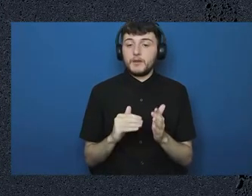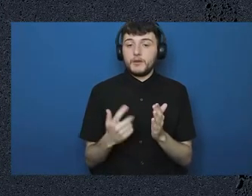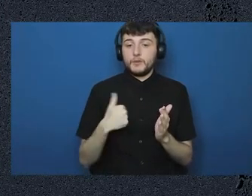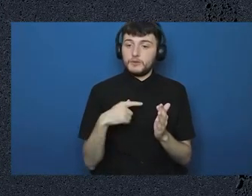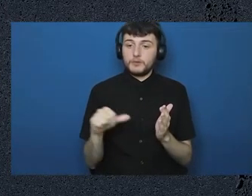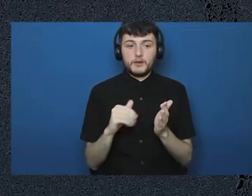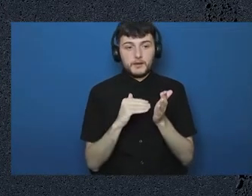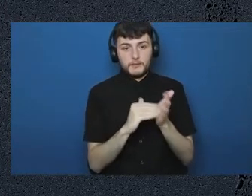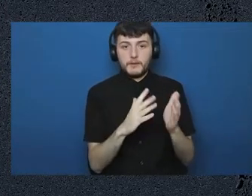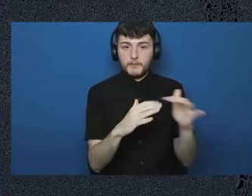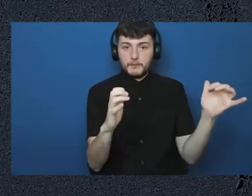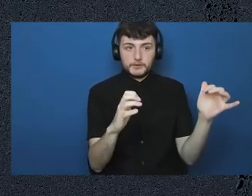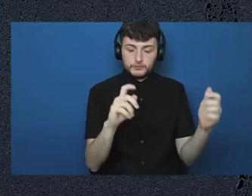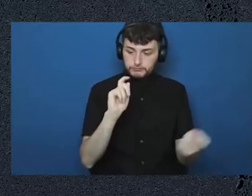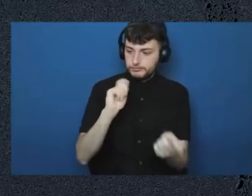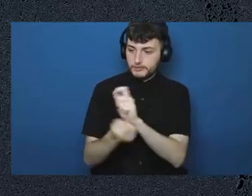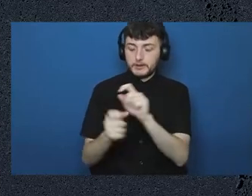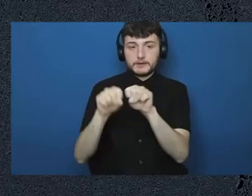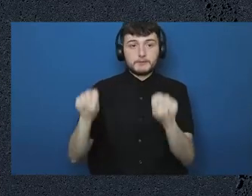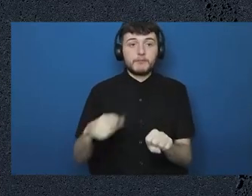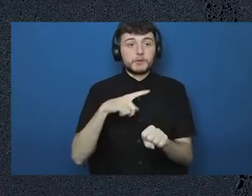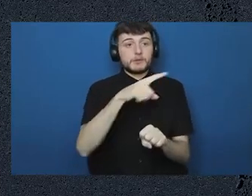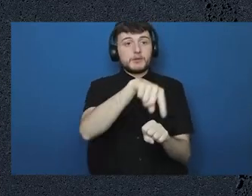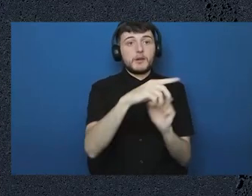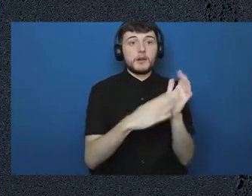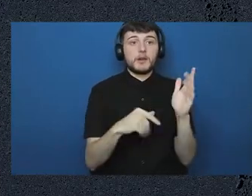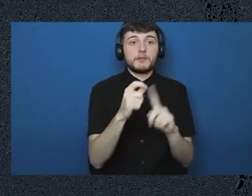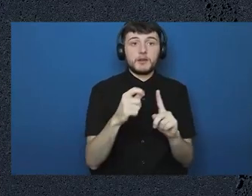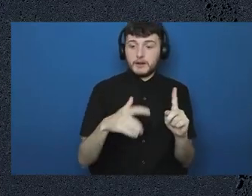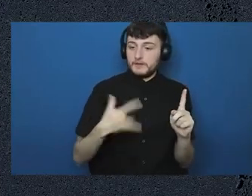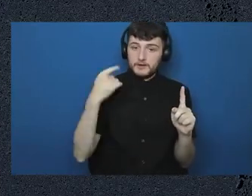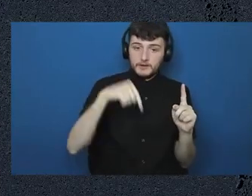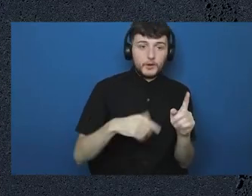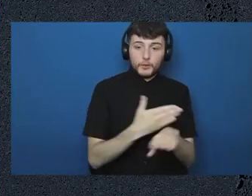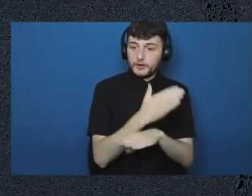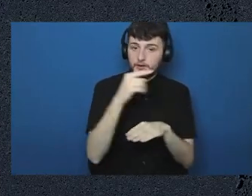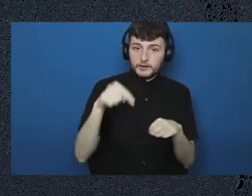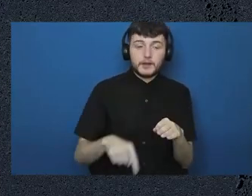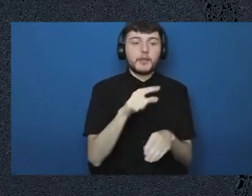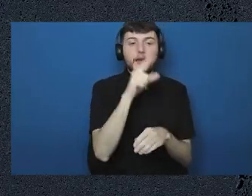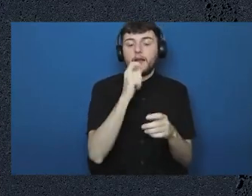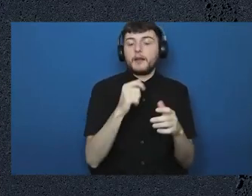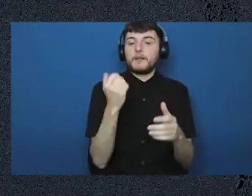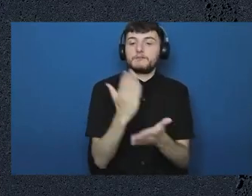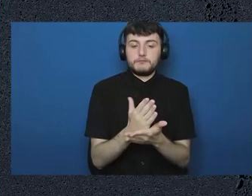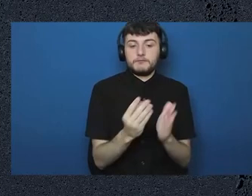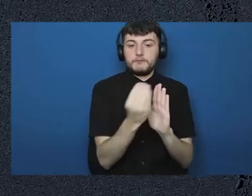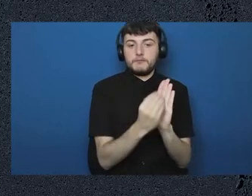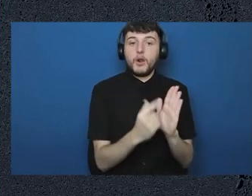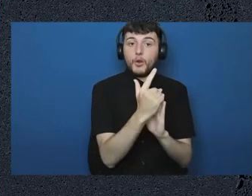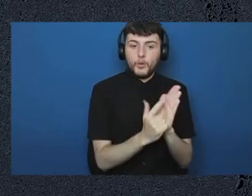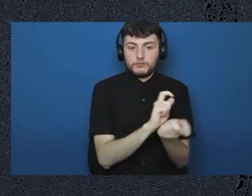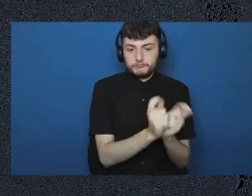too, because decision makers live here and work here, and they can actually make legislative change